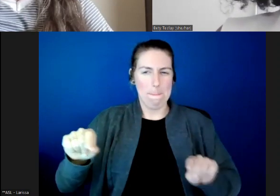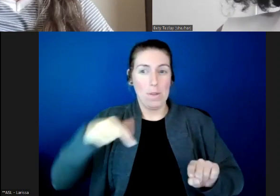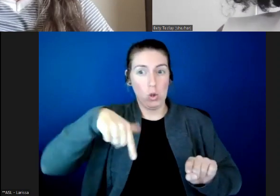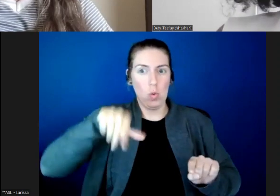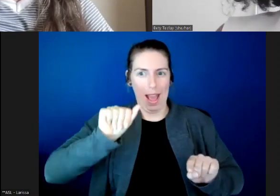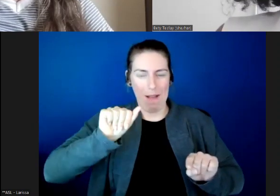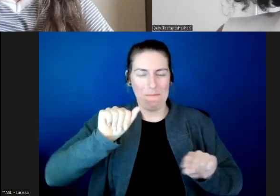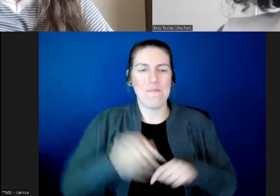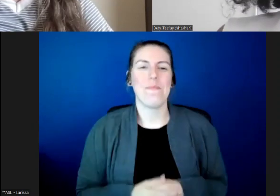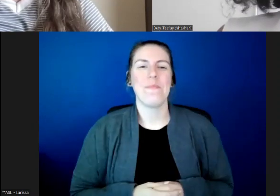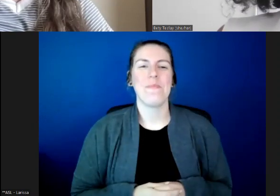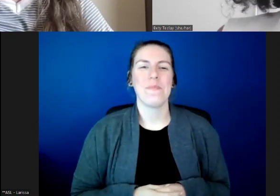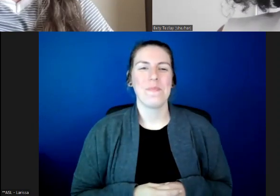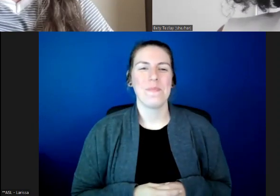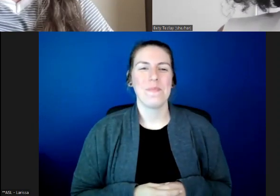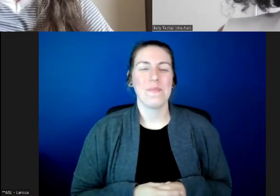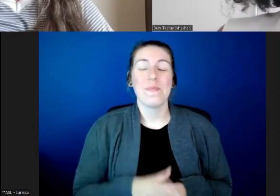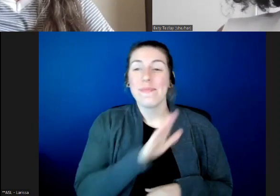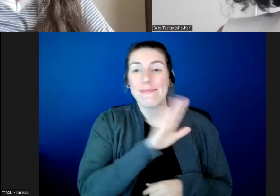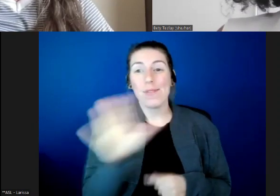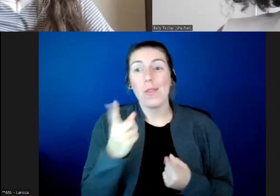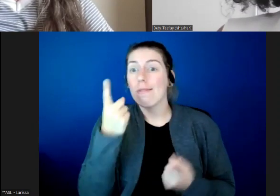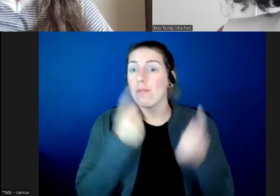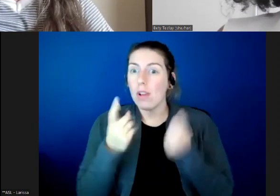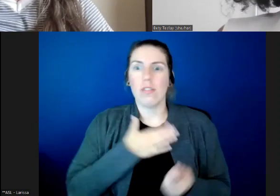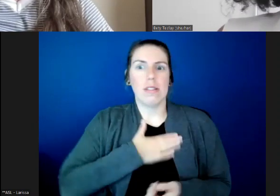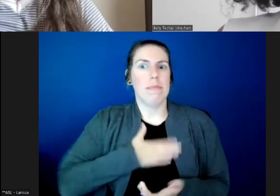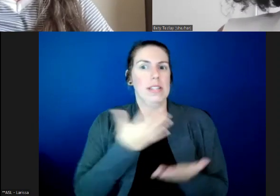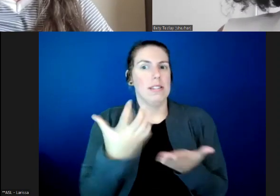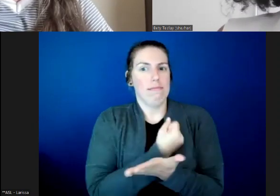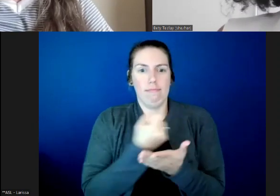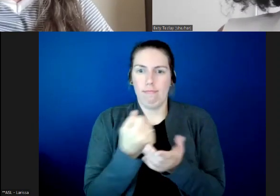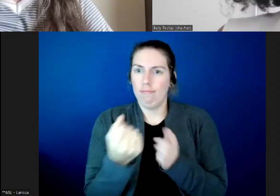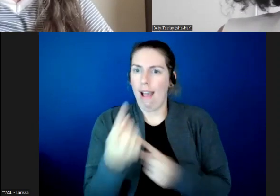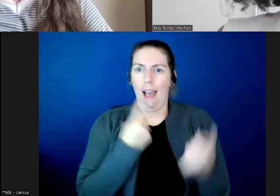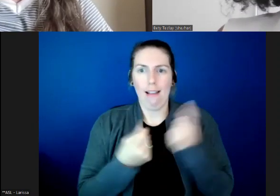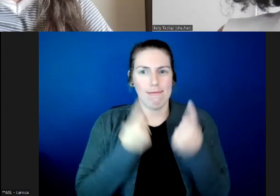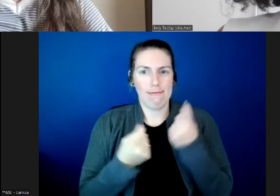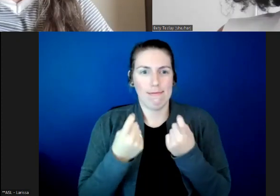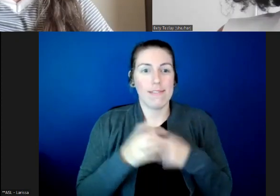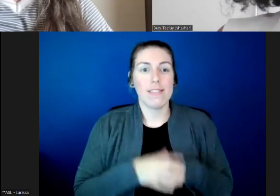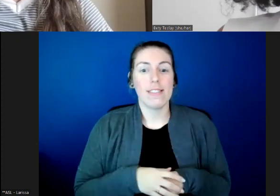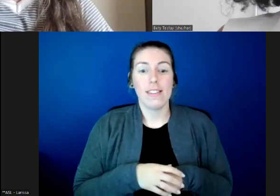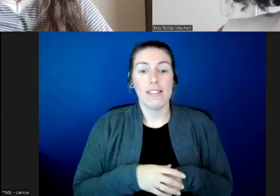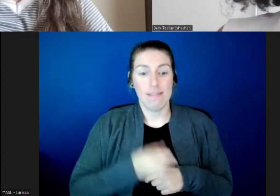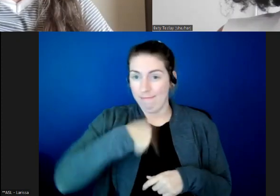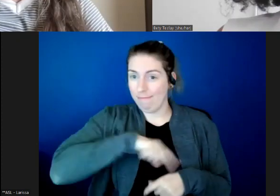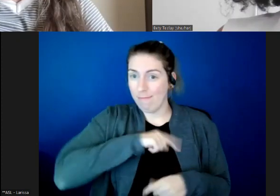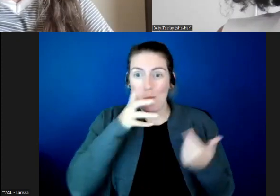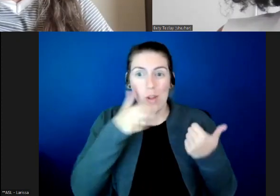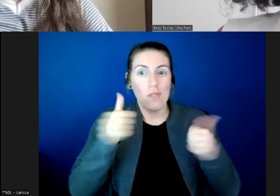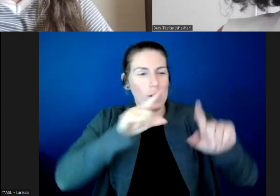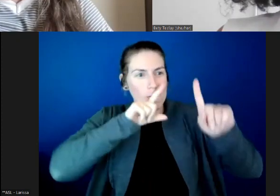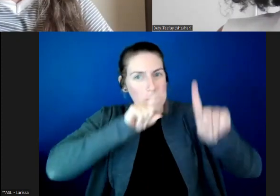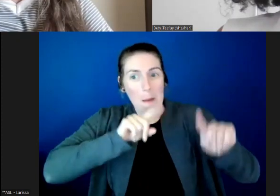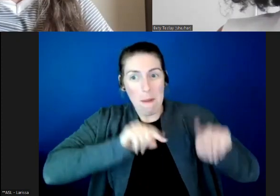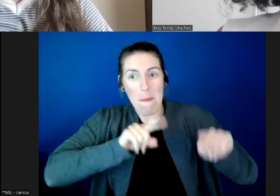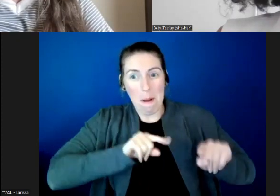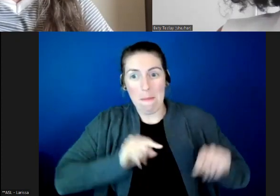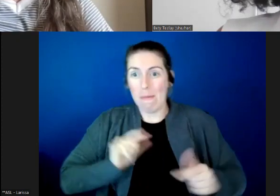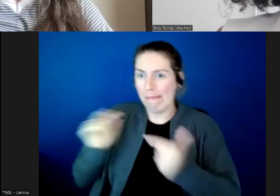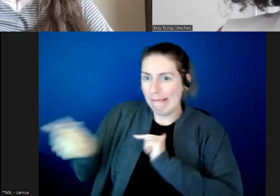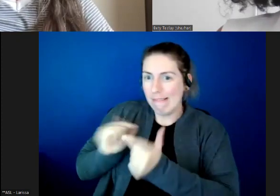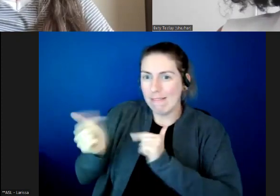greatly encourage you to share your questions today, as we'll be responding to as many as we can live during the